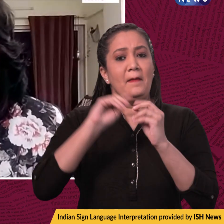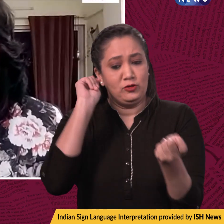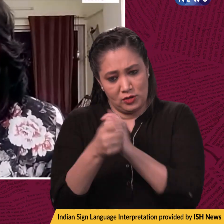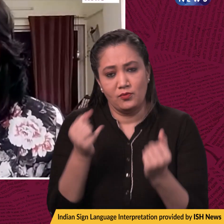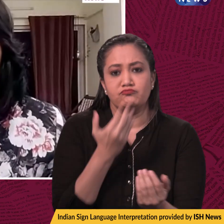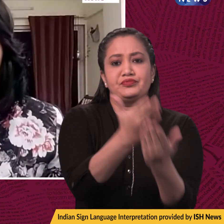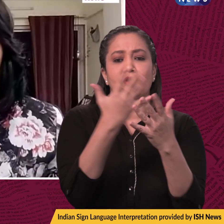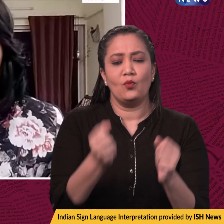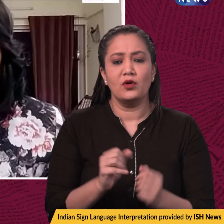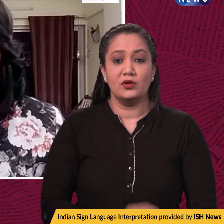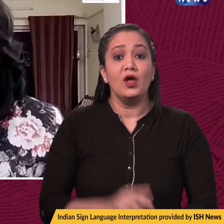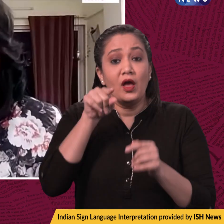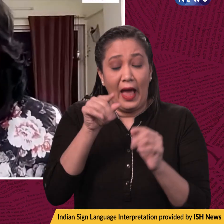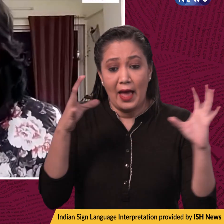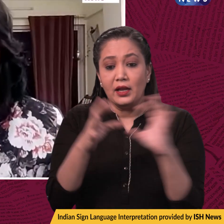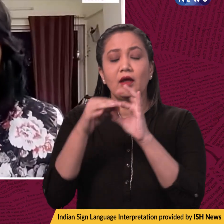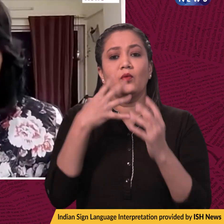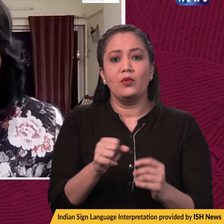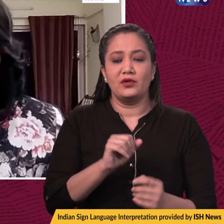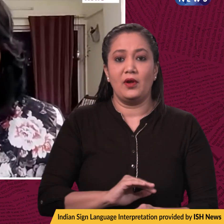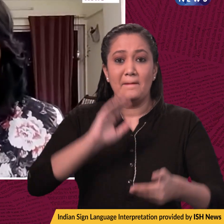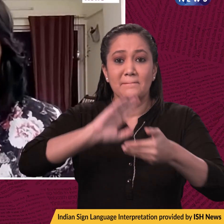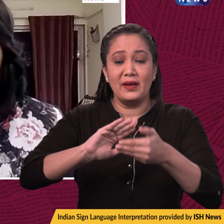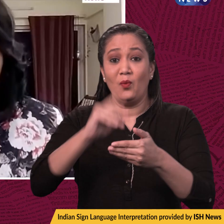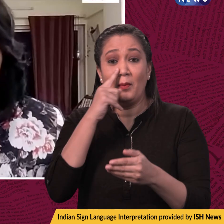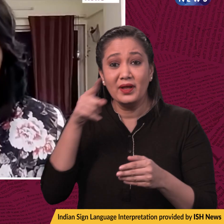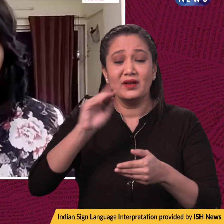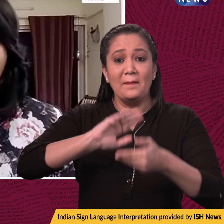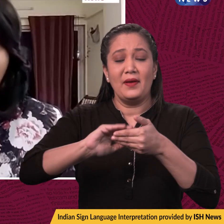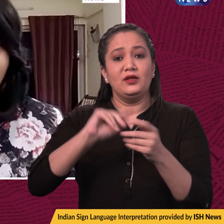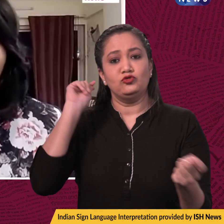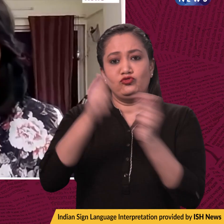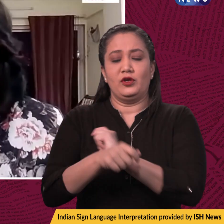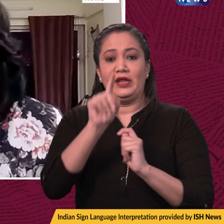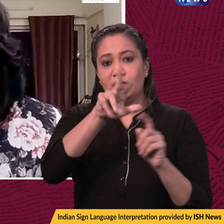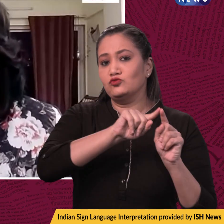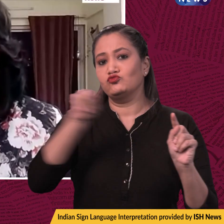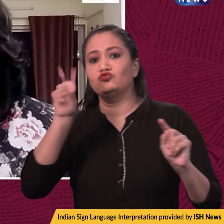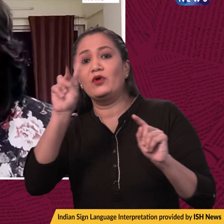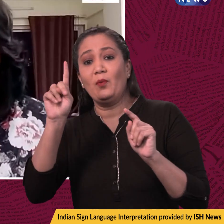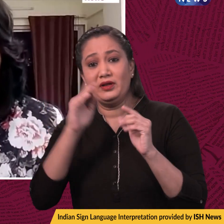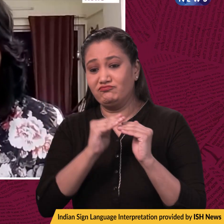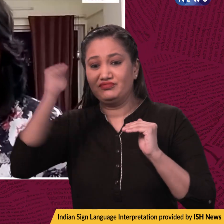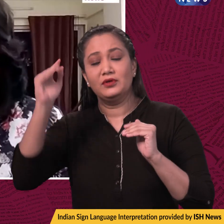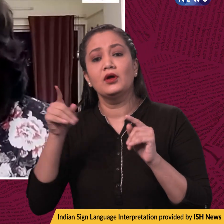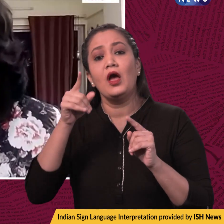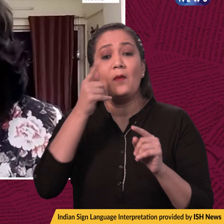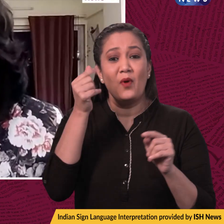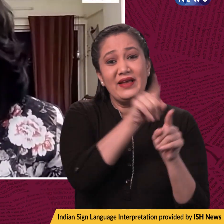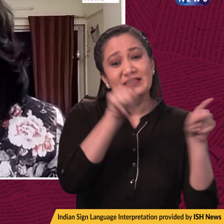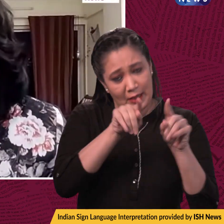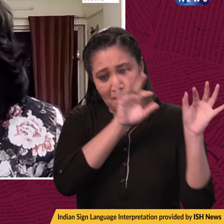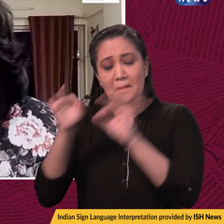Now, the bill seeks to raise the legal age of marriage for women from 18 to 21, which is the same for